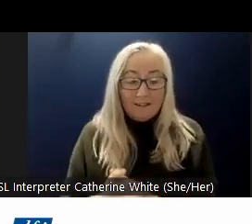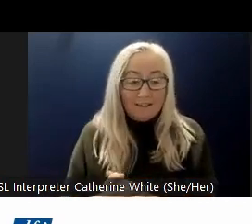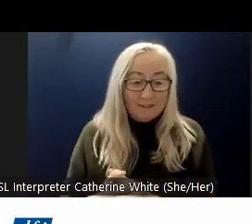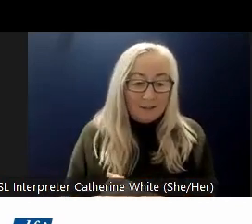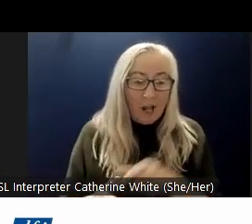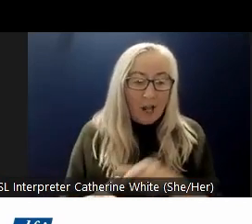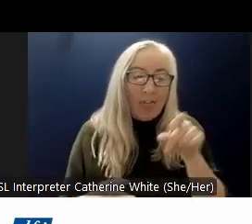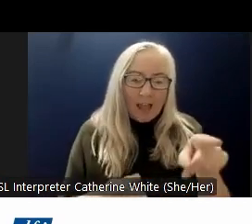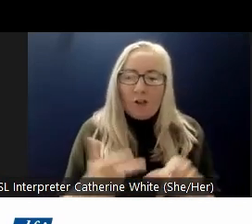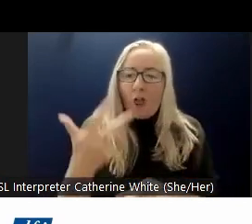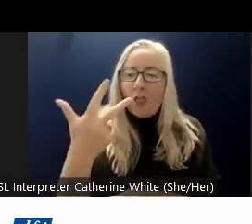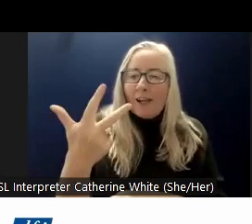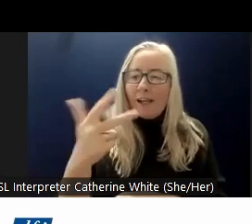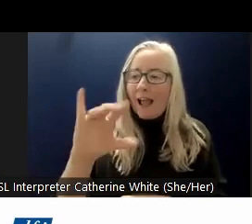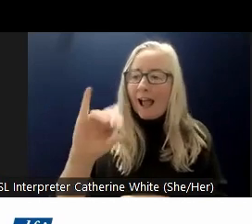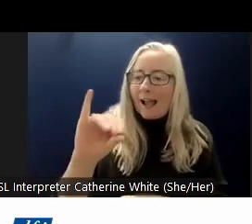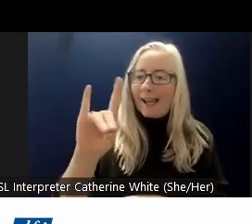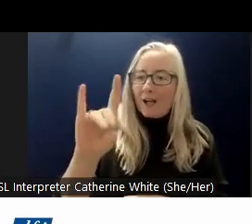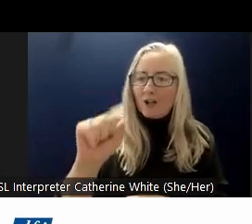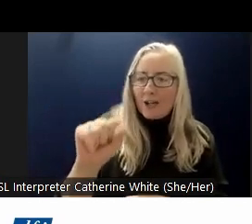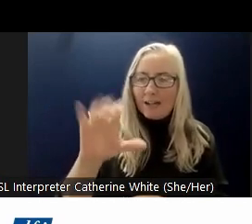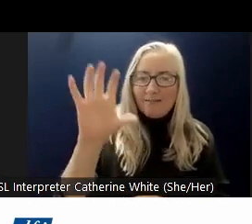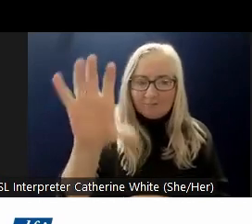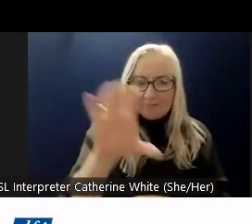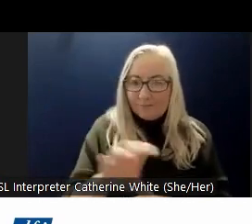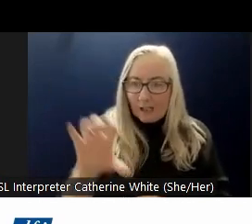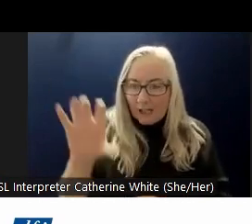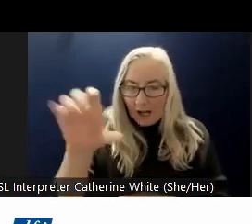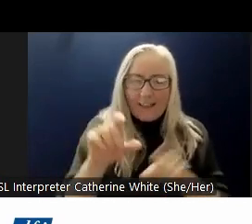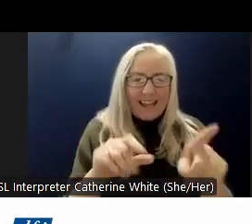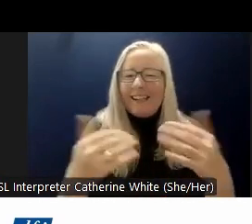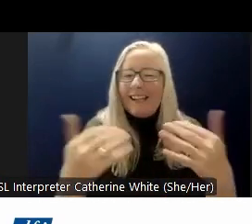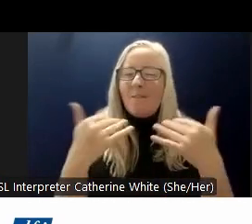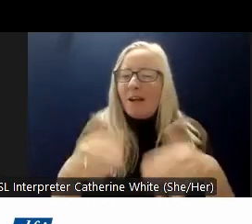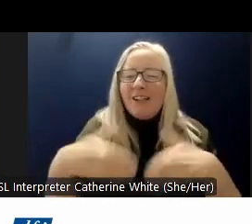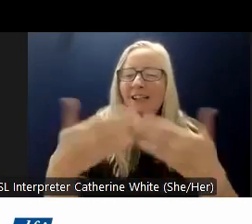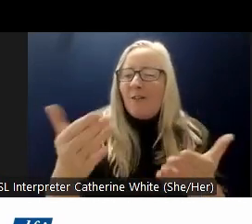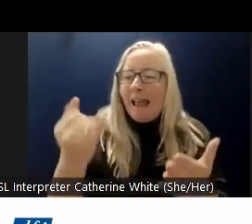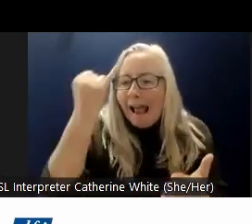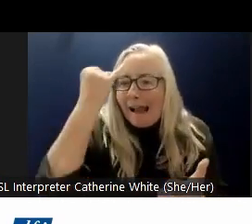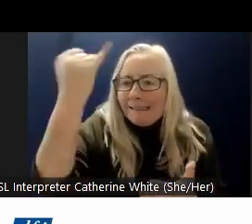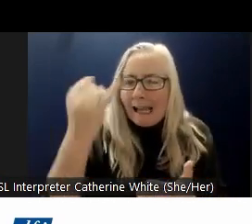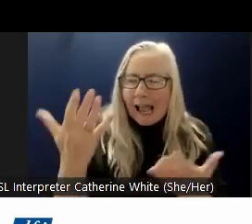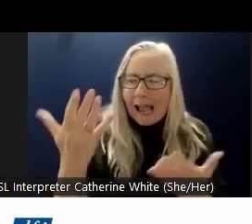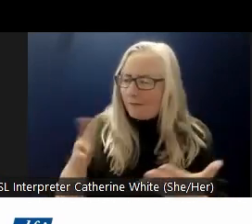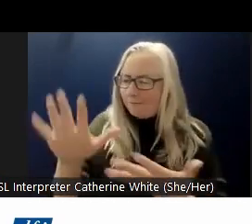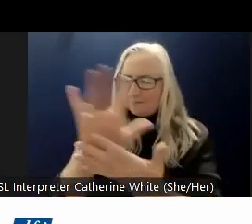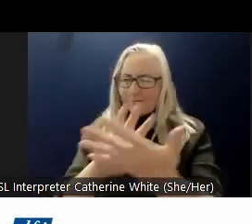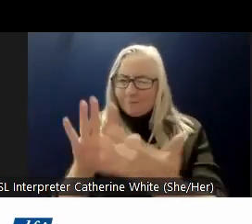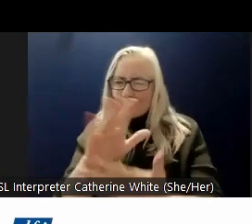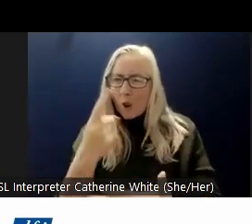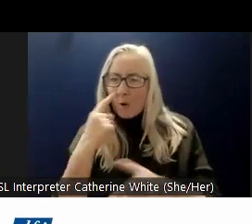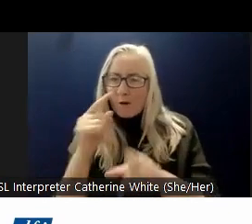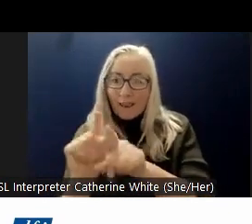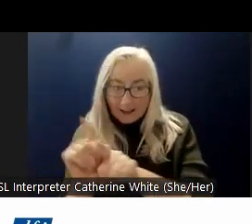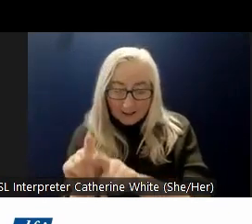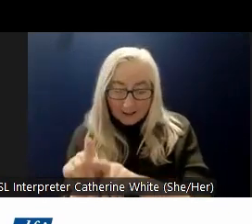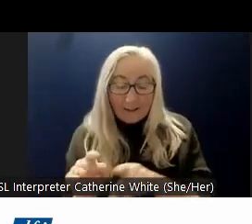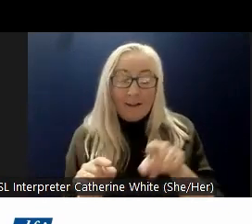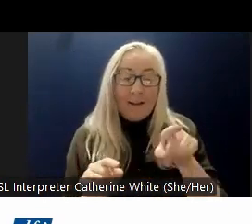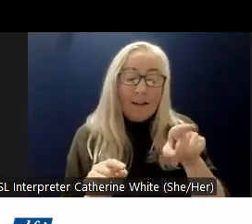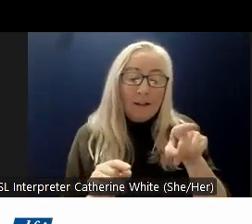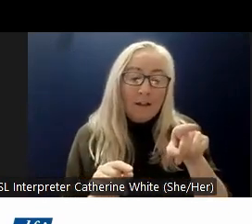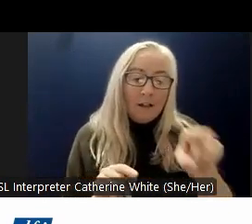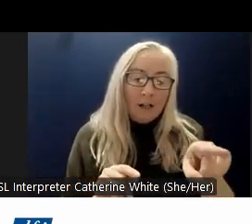Those are our 3 IHAs. This is just for information to give you a flavour of how this works. And the important thing here is that